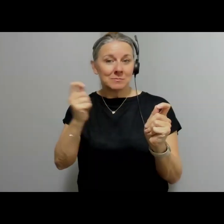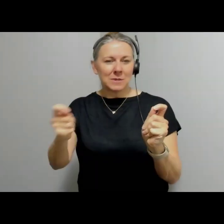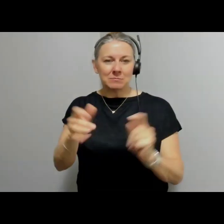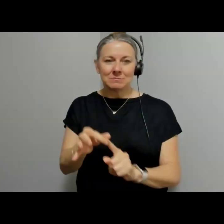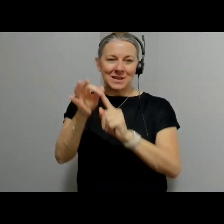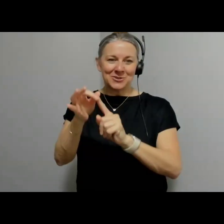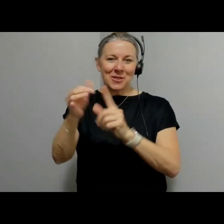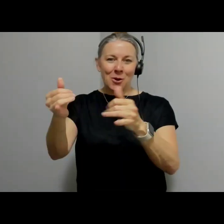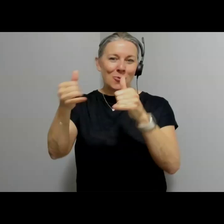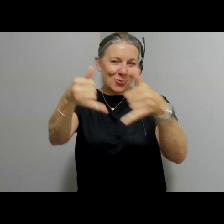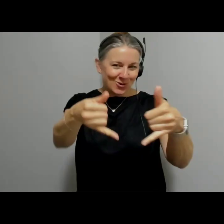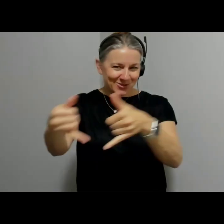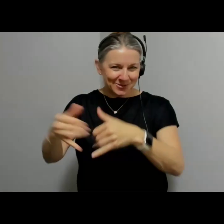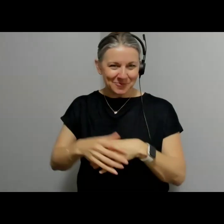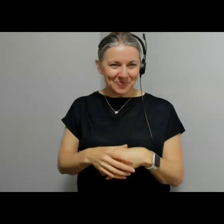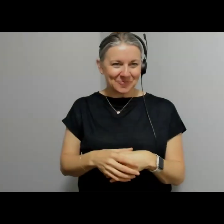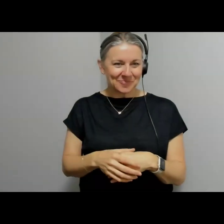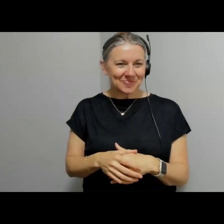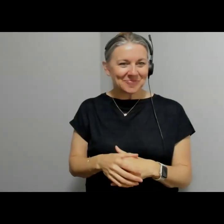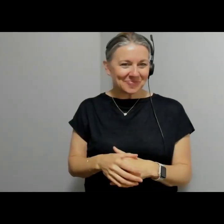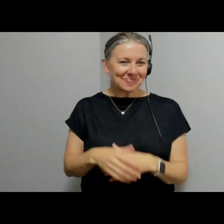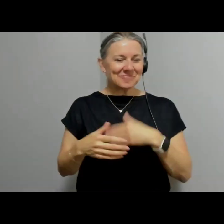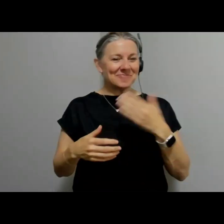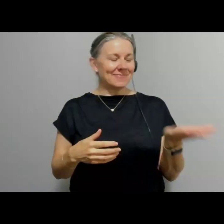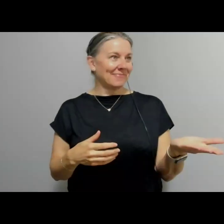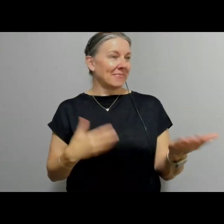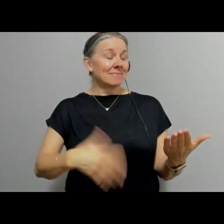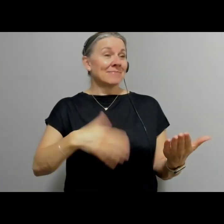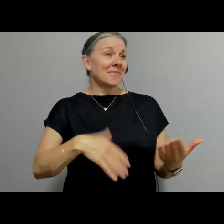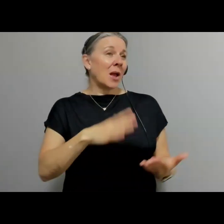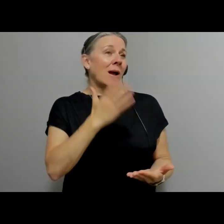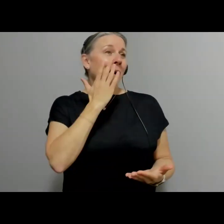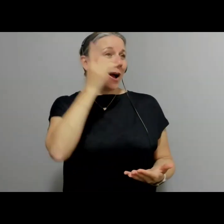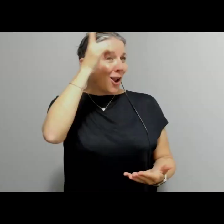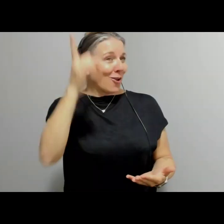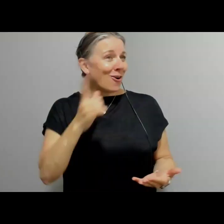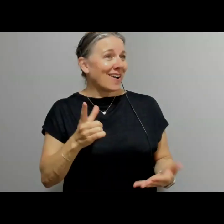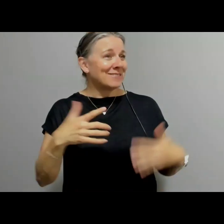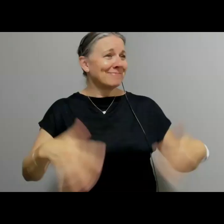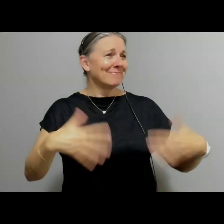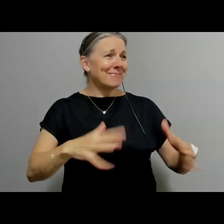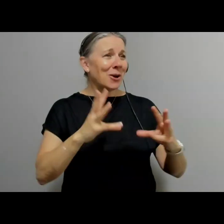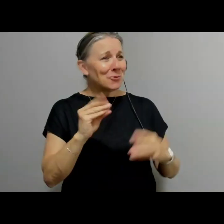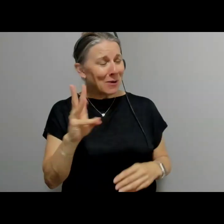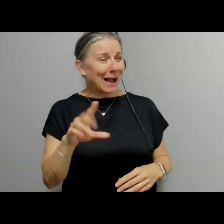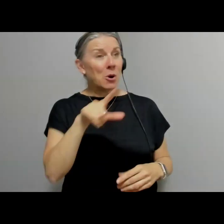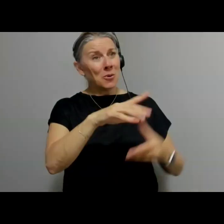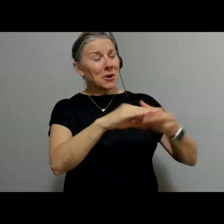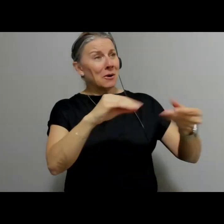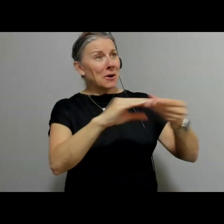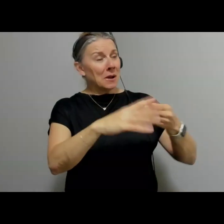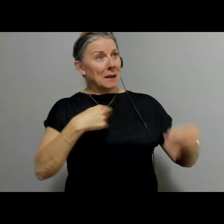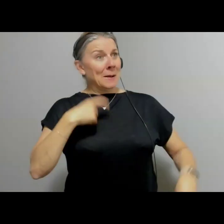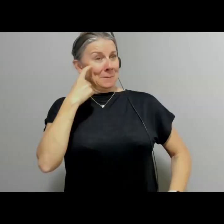Wow, Laura, that was really special. Thank you. I started to tear up as I was